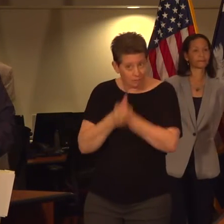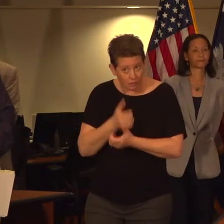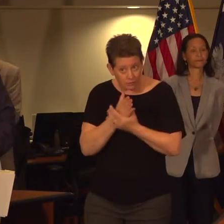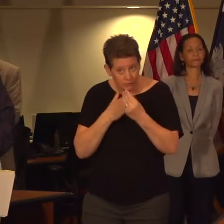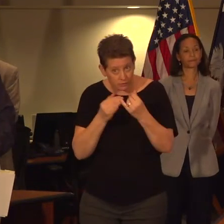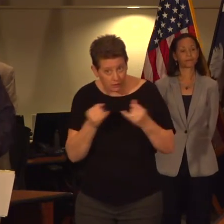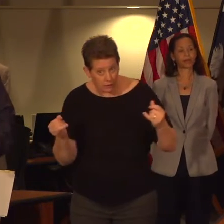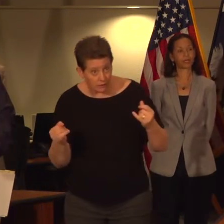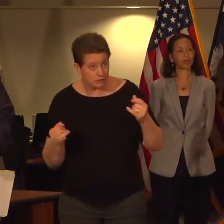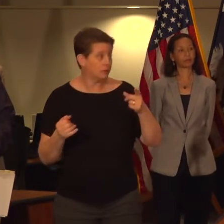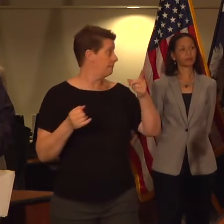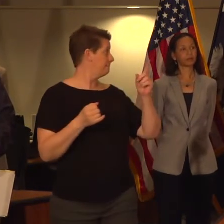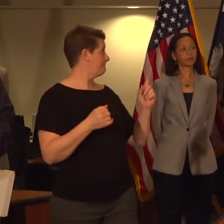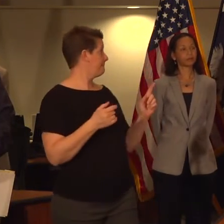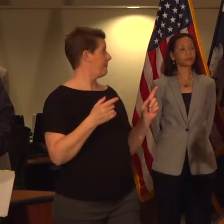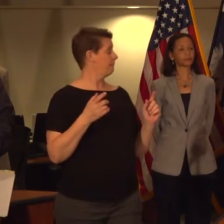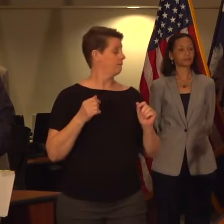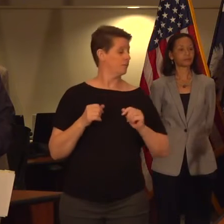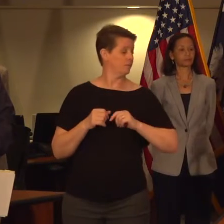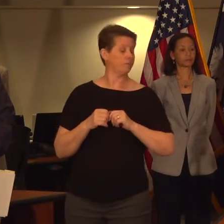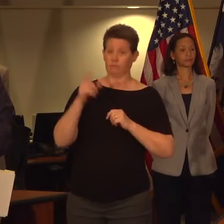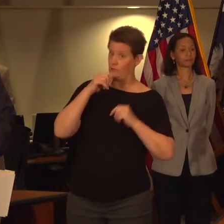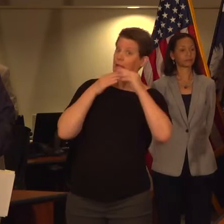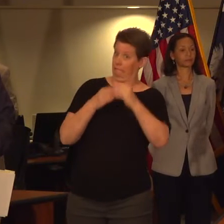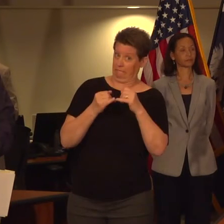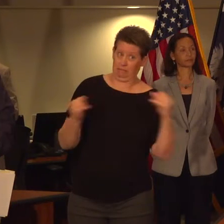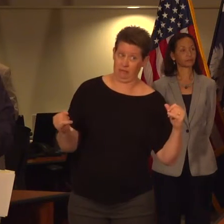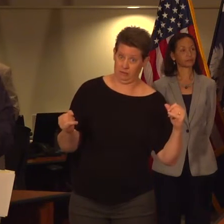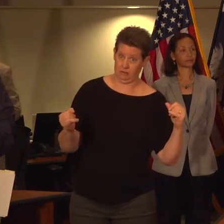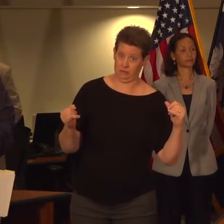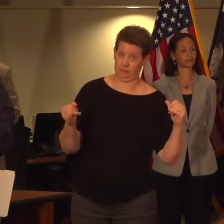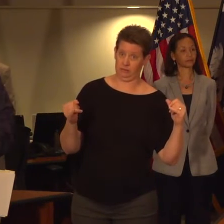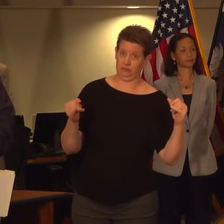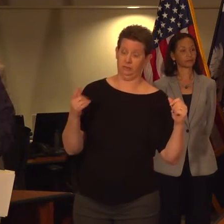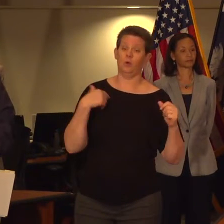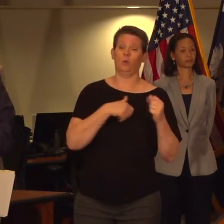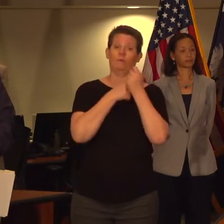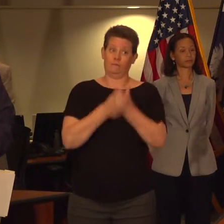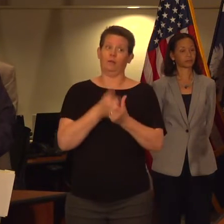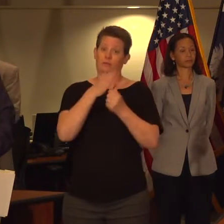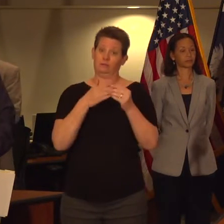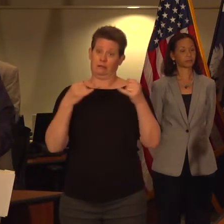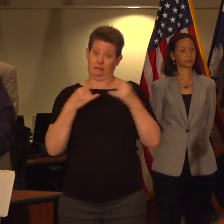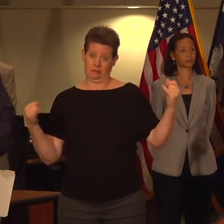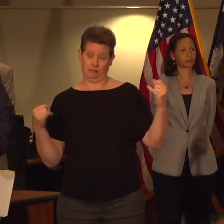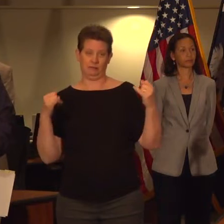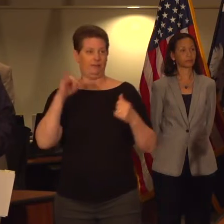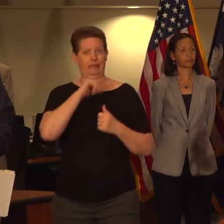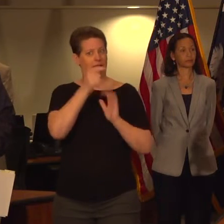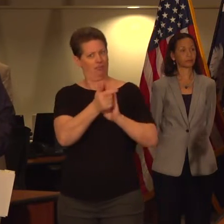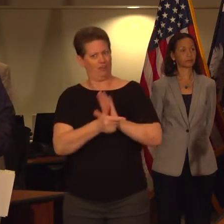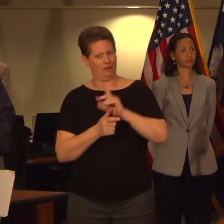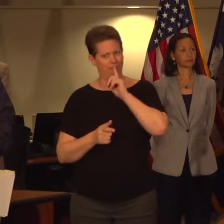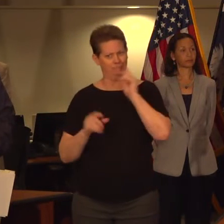guidelines? We're following. Those are guidelines. We're following guidelines. They're not. That's not the